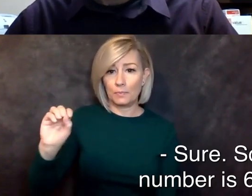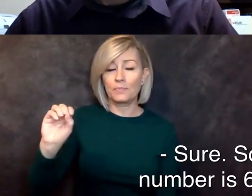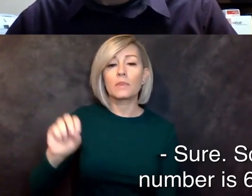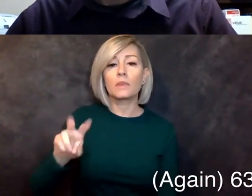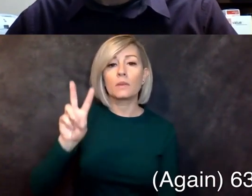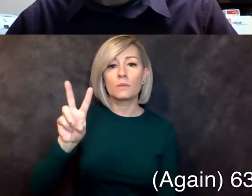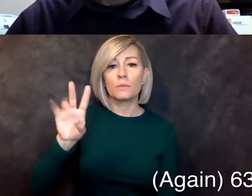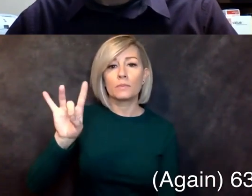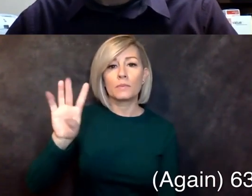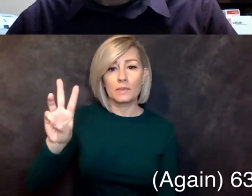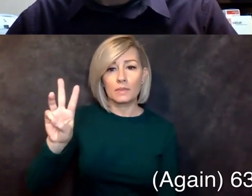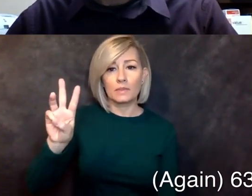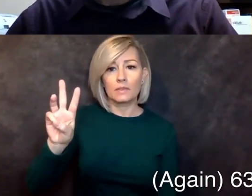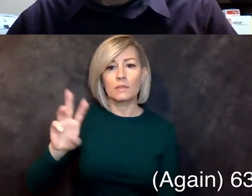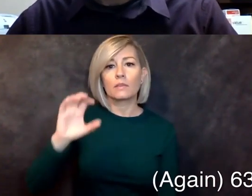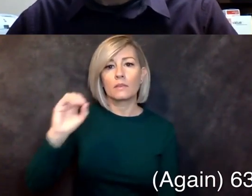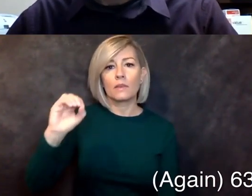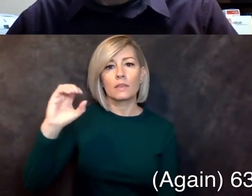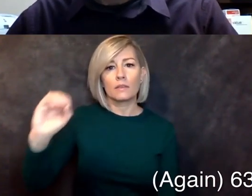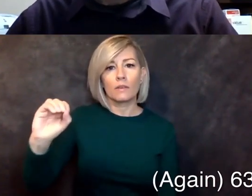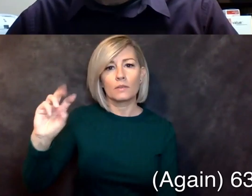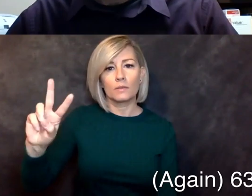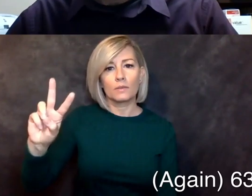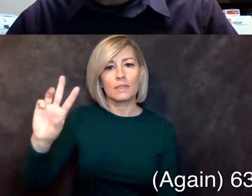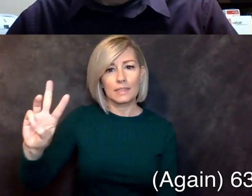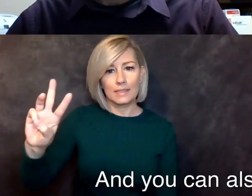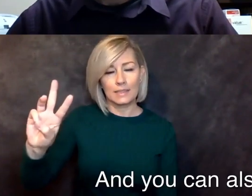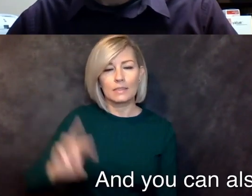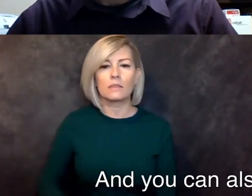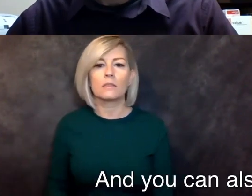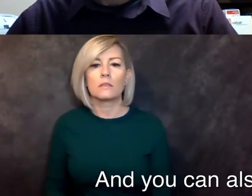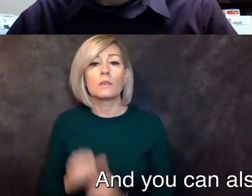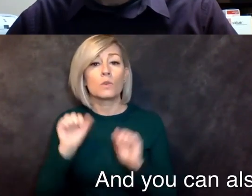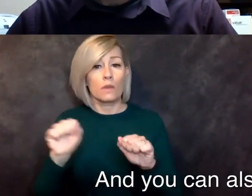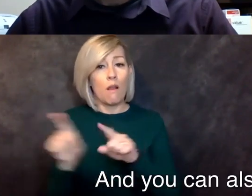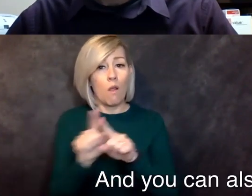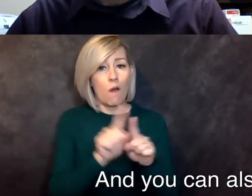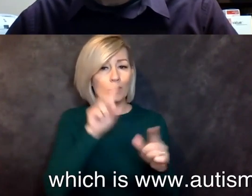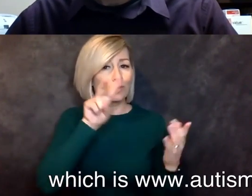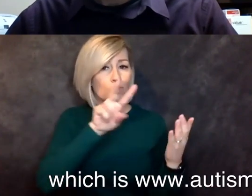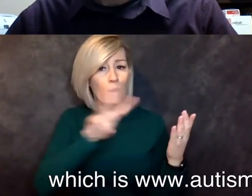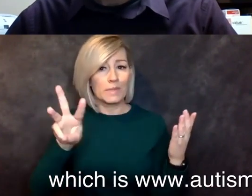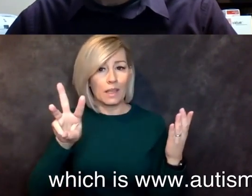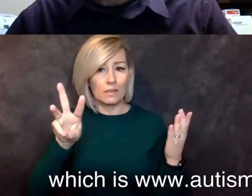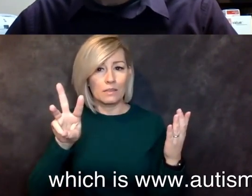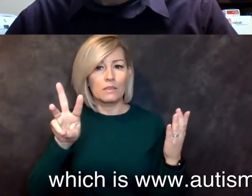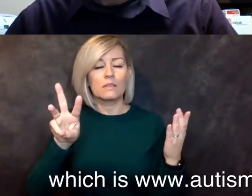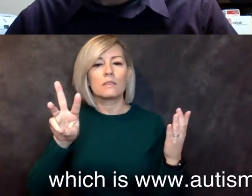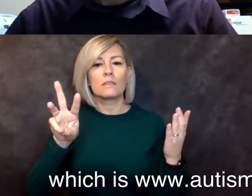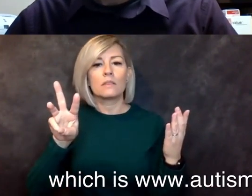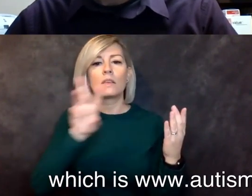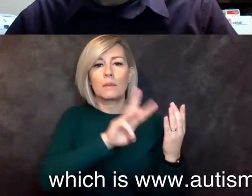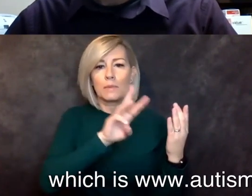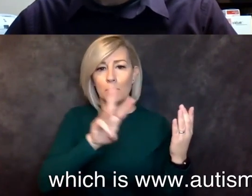-286-0026. And you can also visit our website, which is www